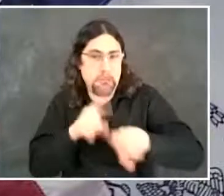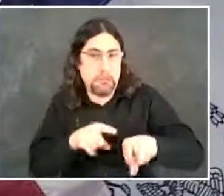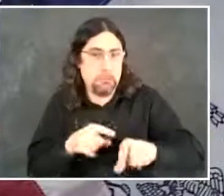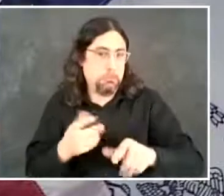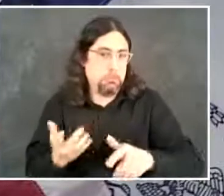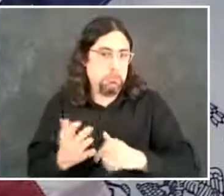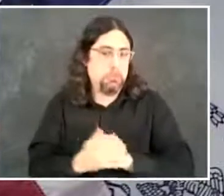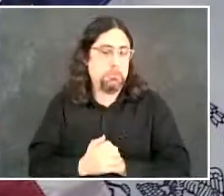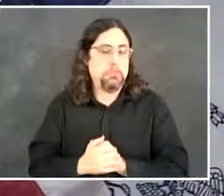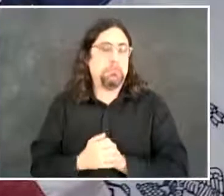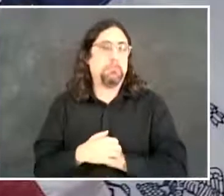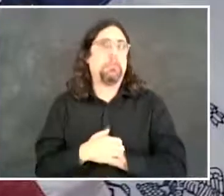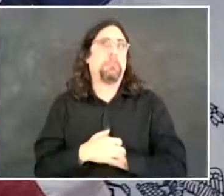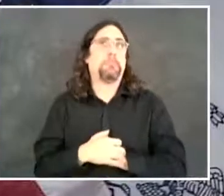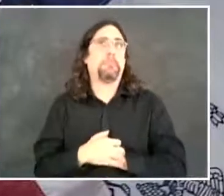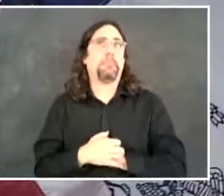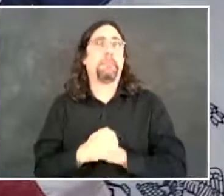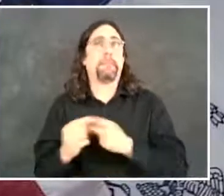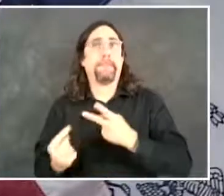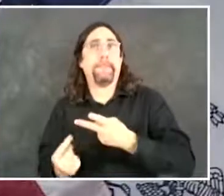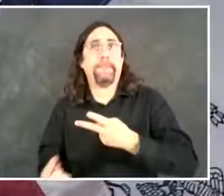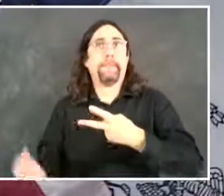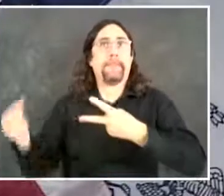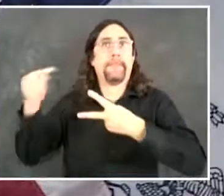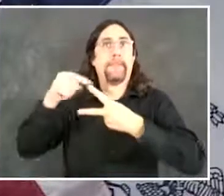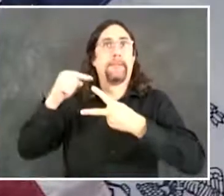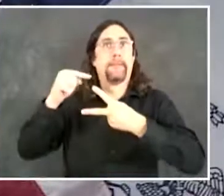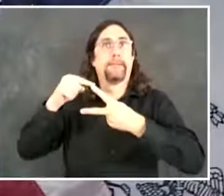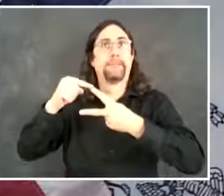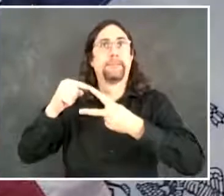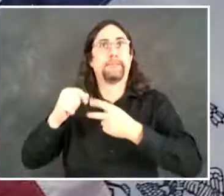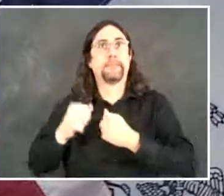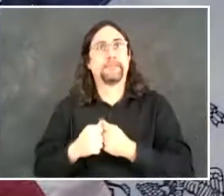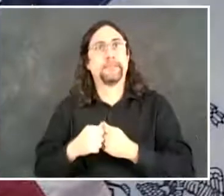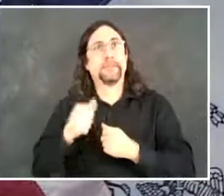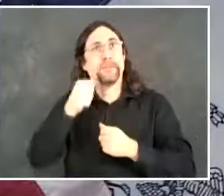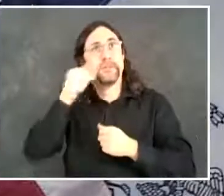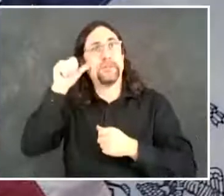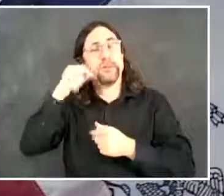large gathering. But if it's 40 people, if it's 20 people, it's the same standard.